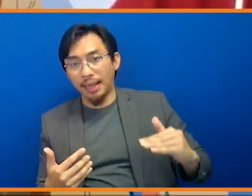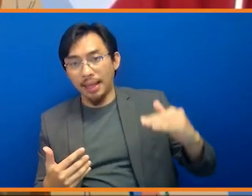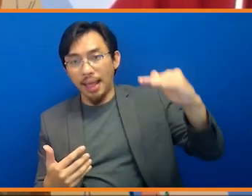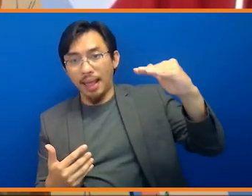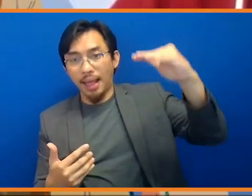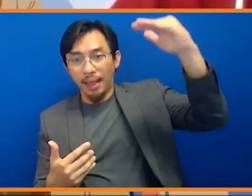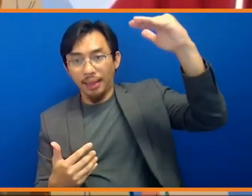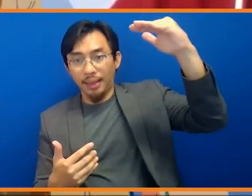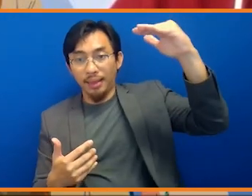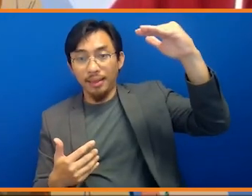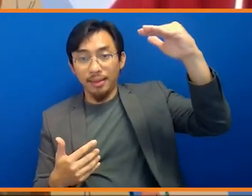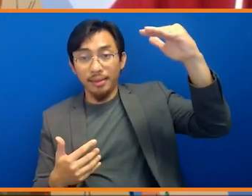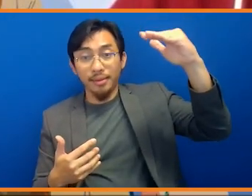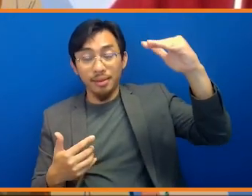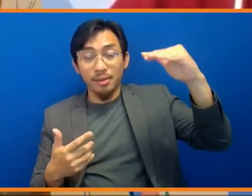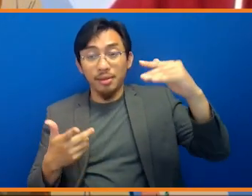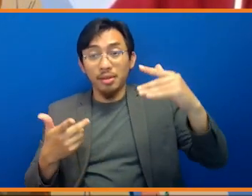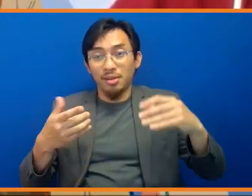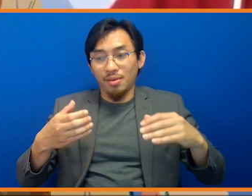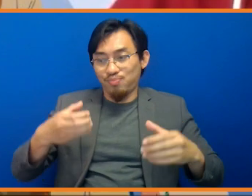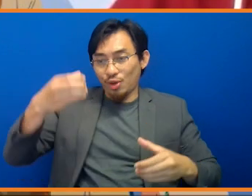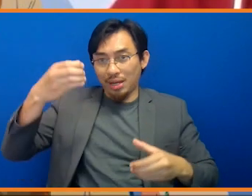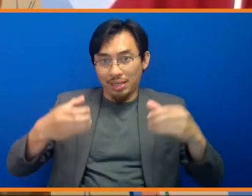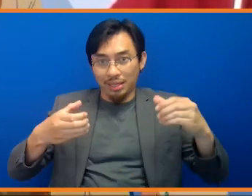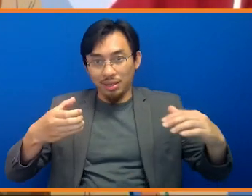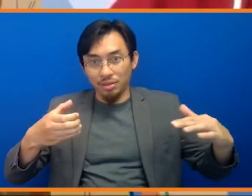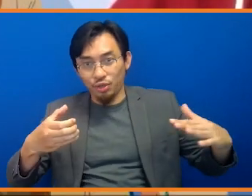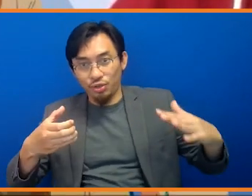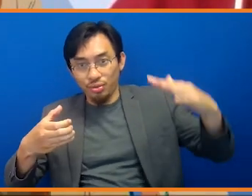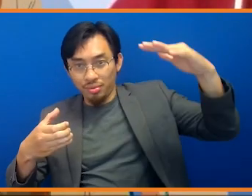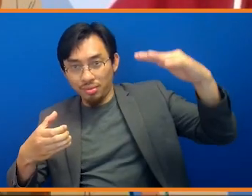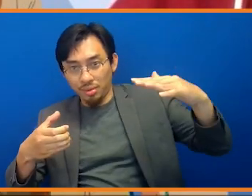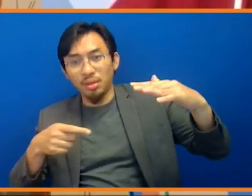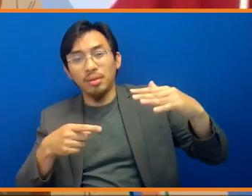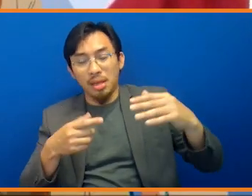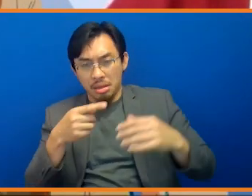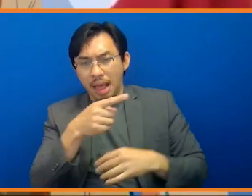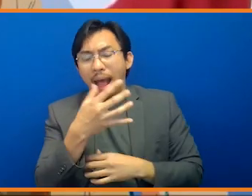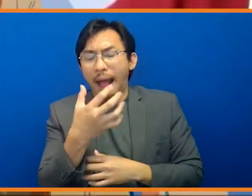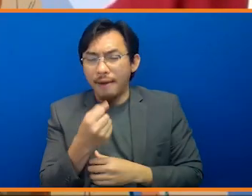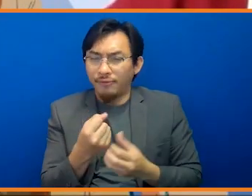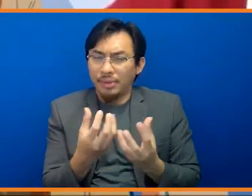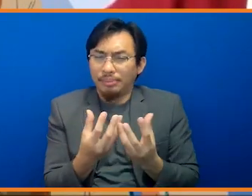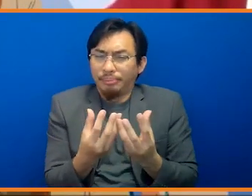the building is there are a lot of informations, but